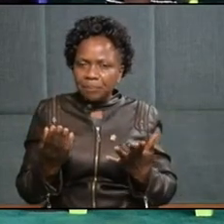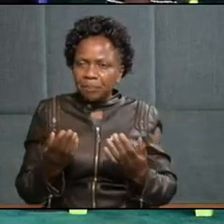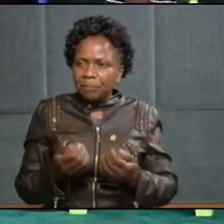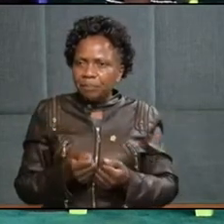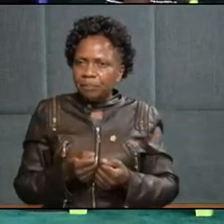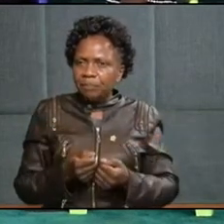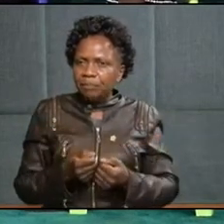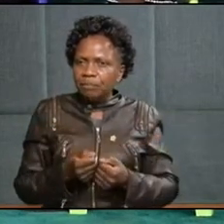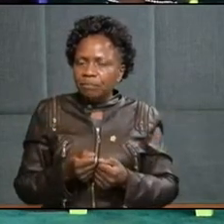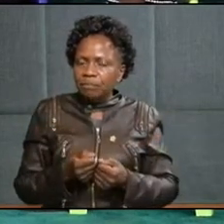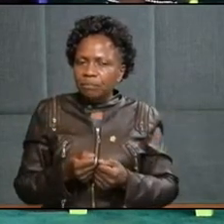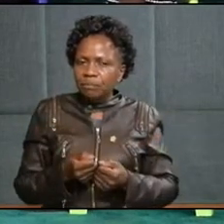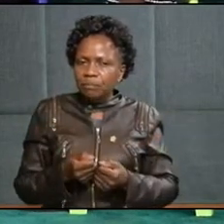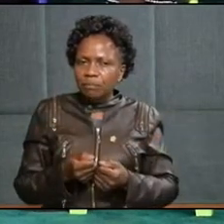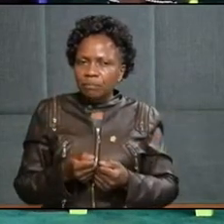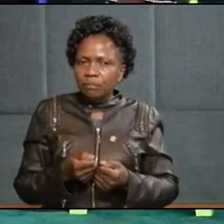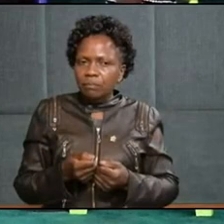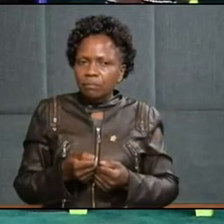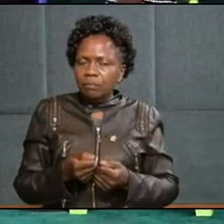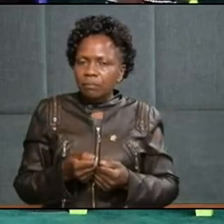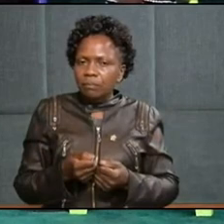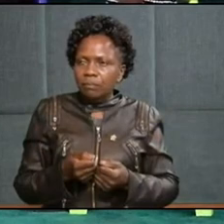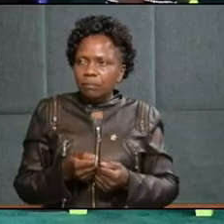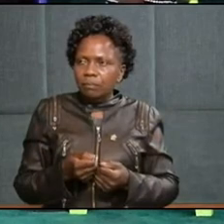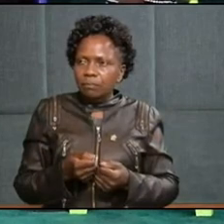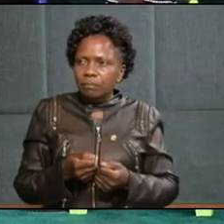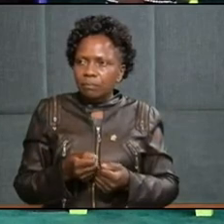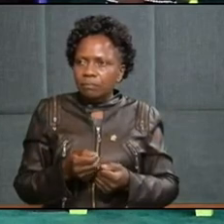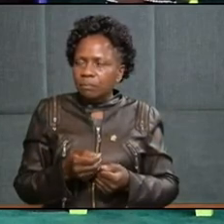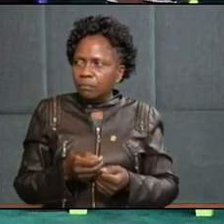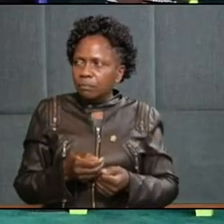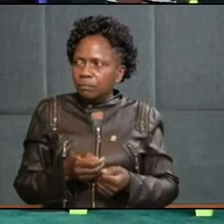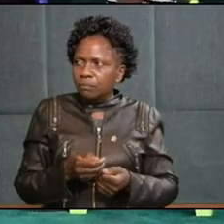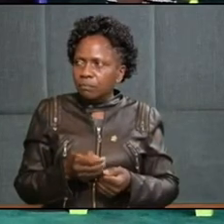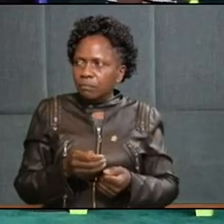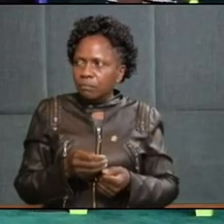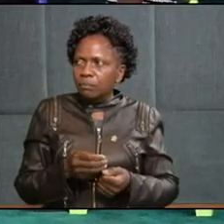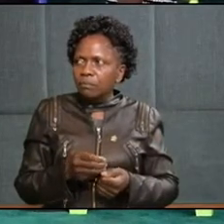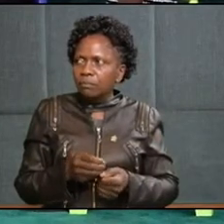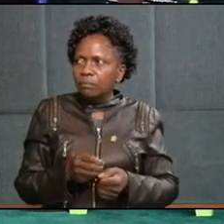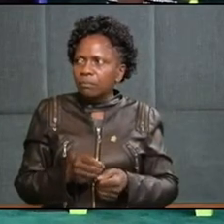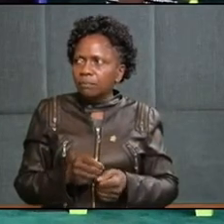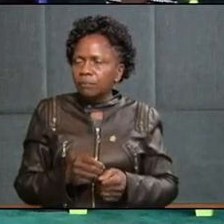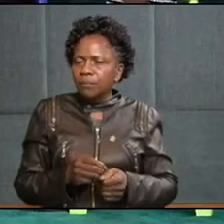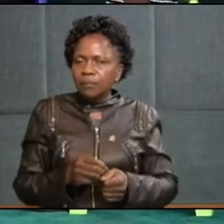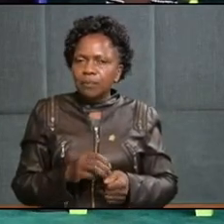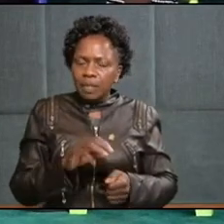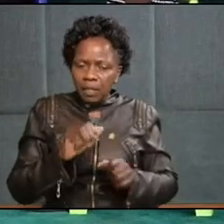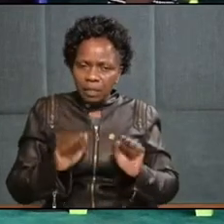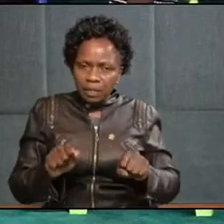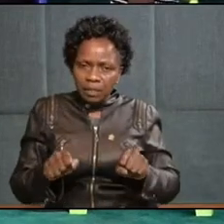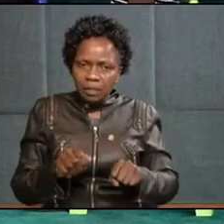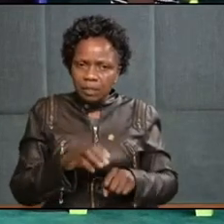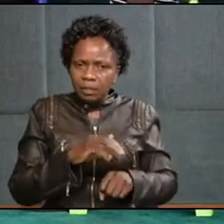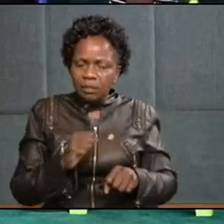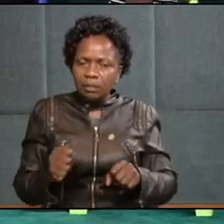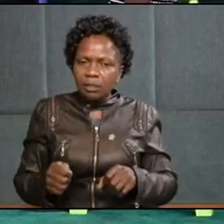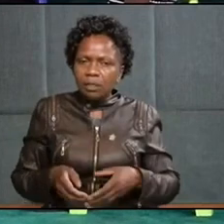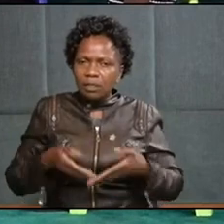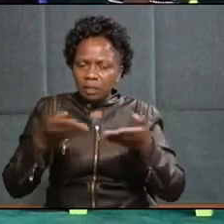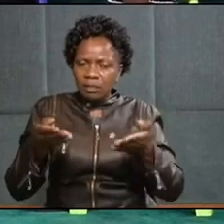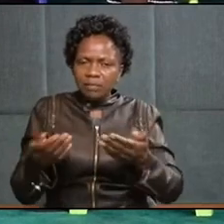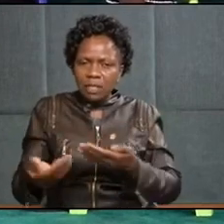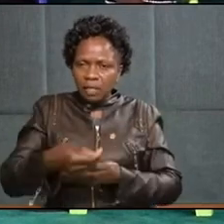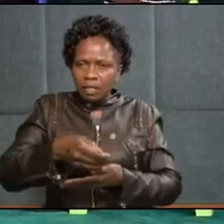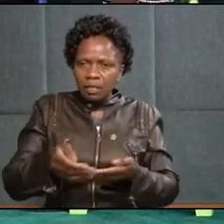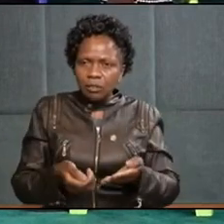the disciples encouraging them to receive it, for he was mighty in the scriptures and he knew the gospel well. Yes. Mitch, do you want to add